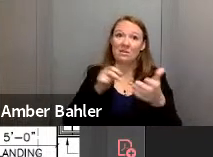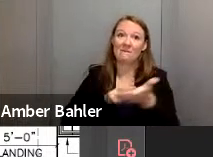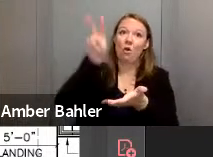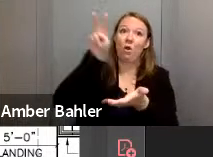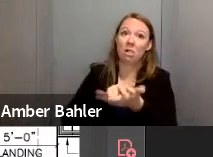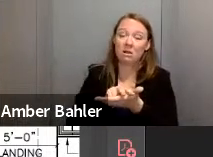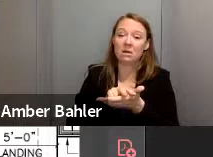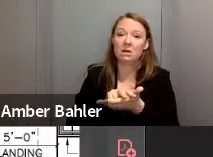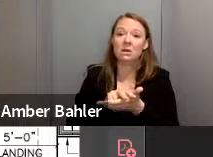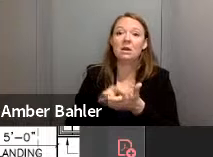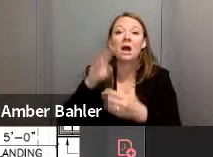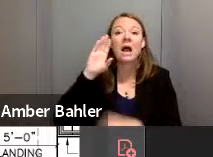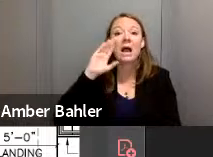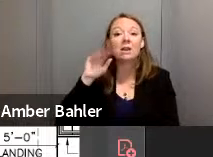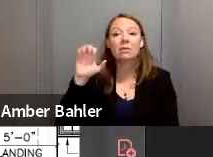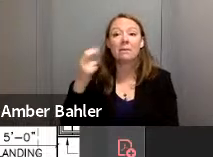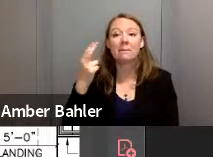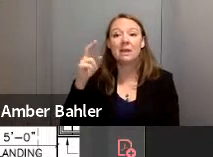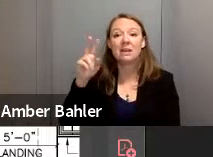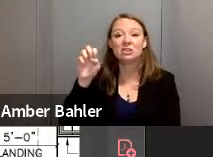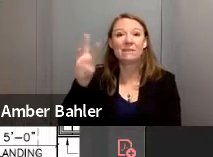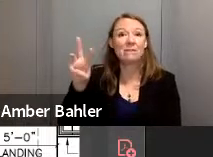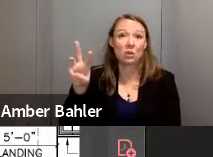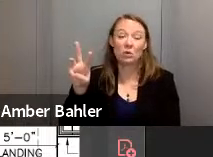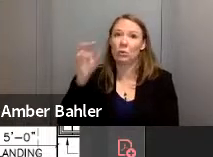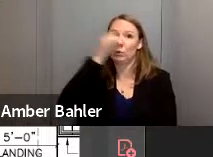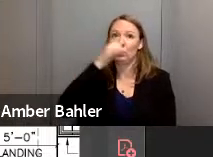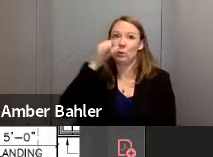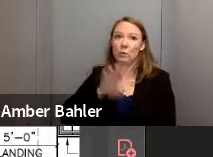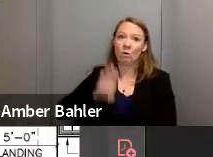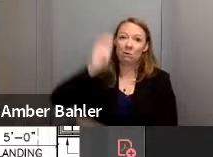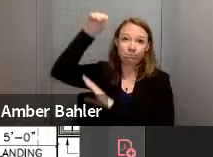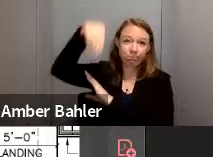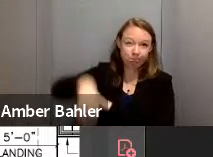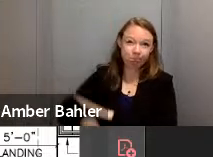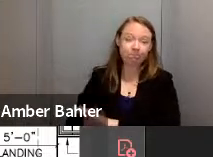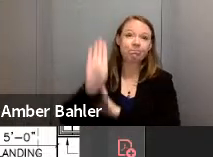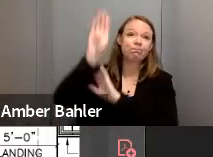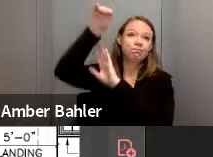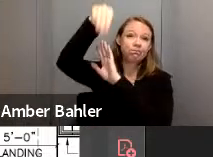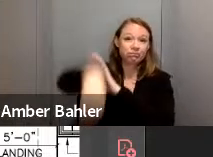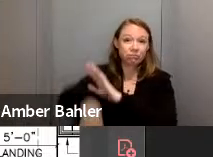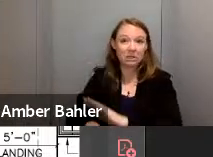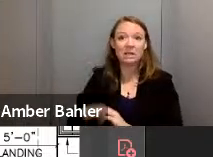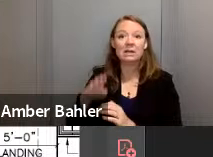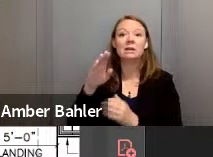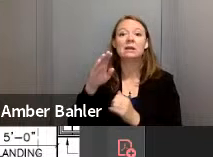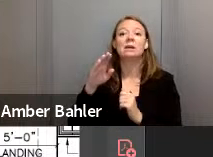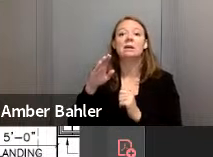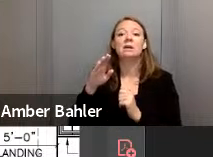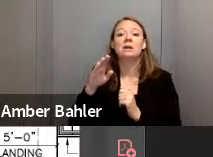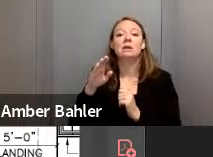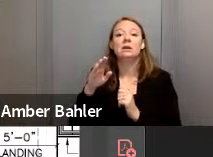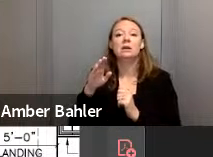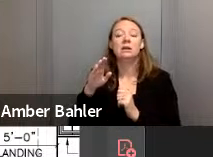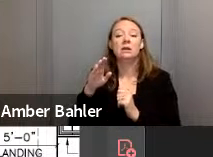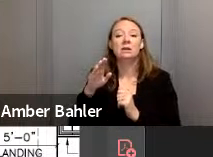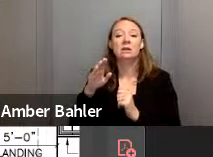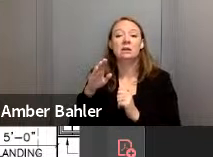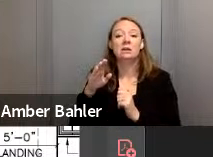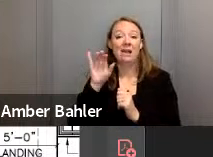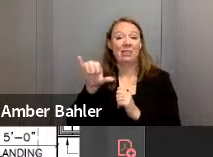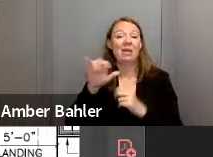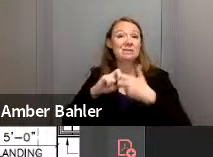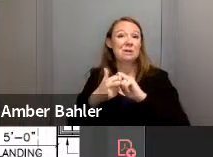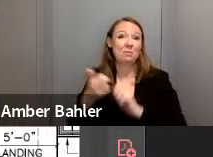I know in Beach View it can get very hilly. Some of the streets can be very hilly, and that's been a problem there in the